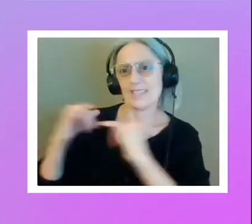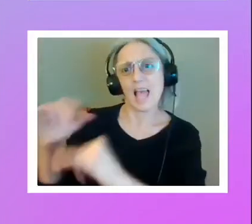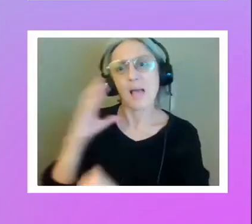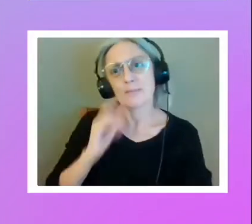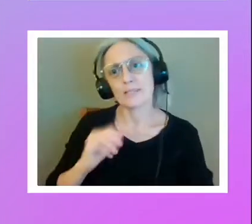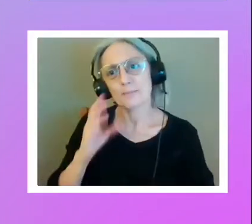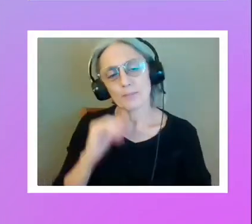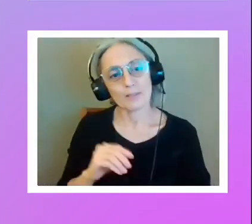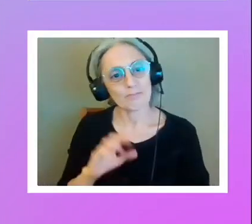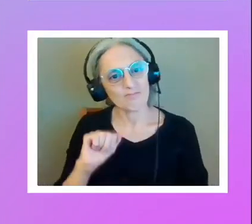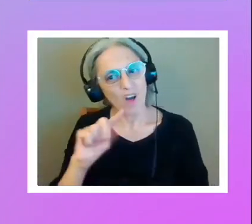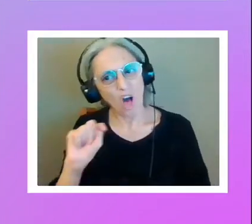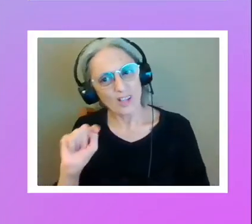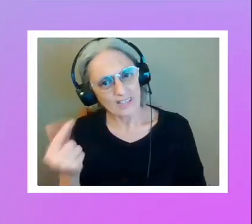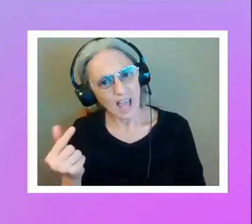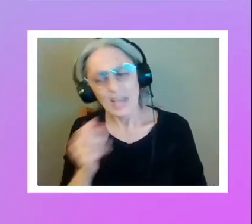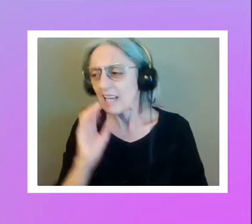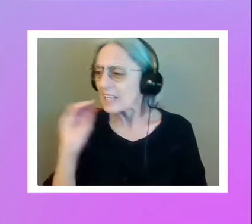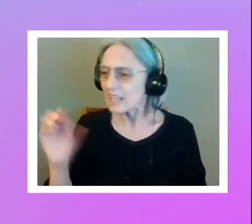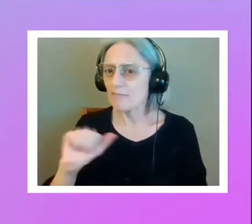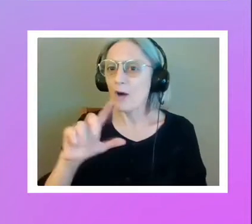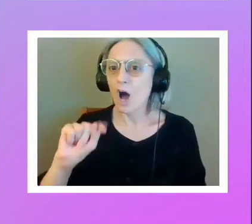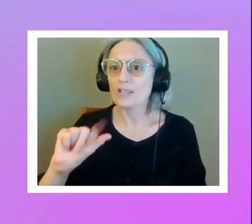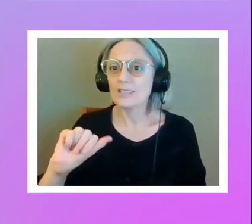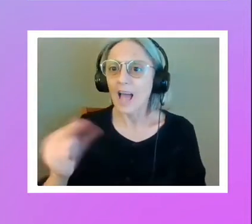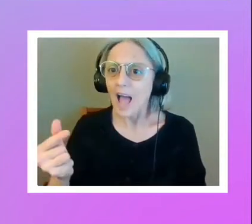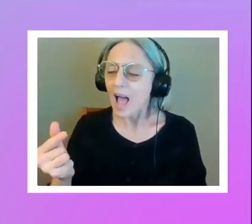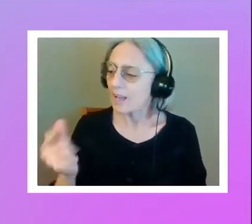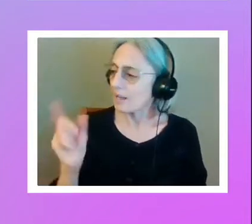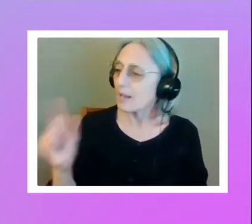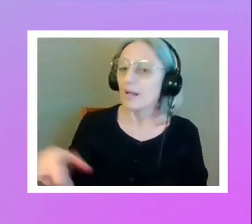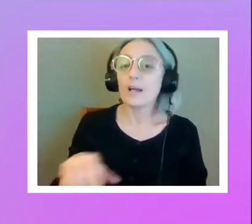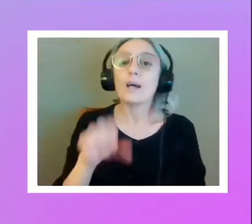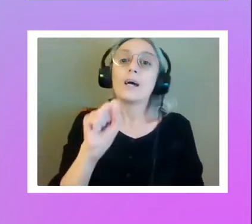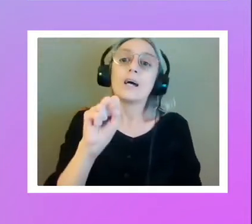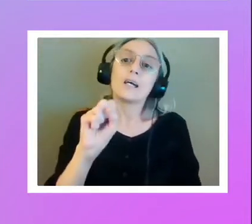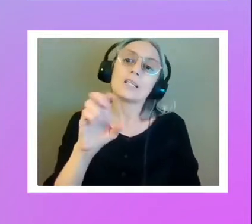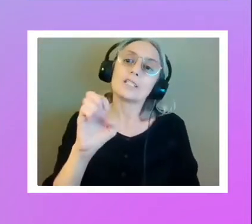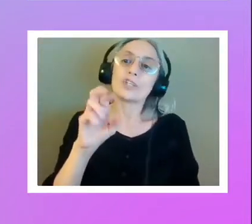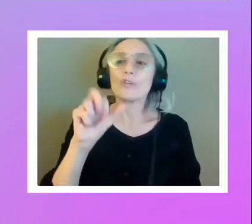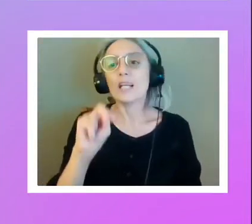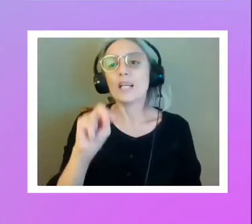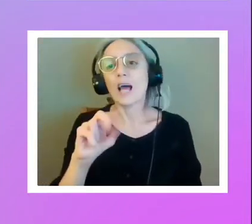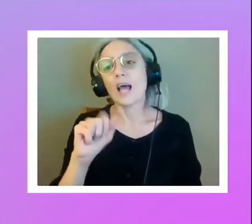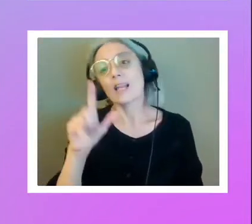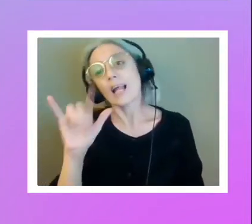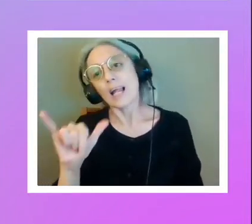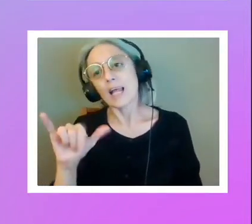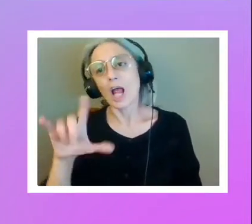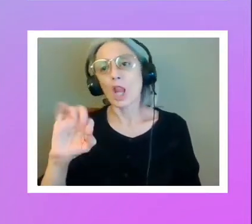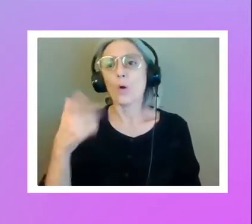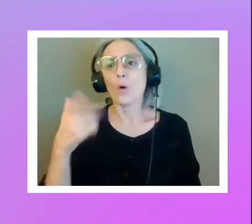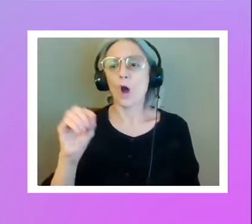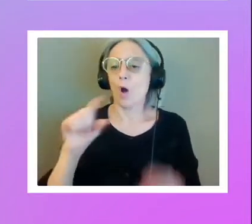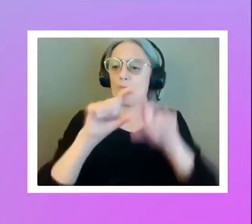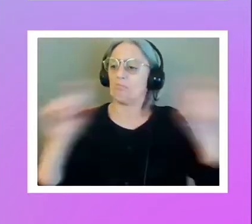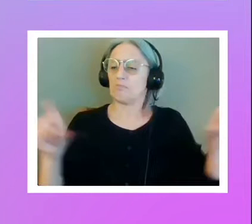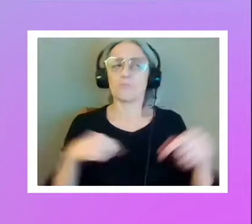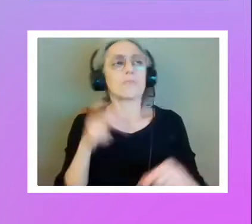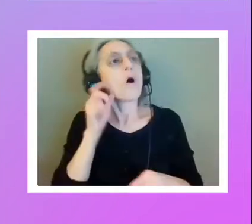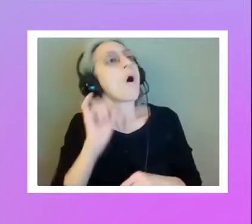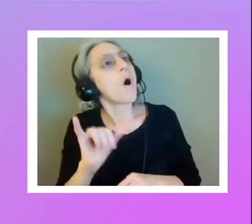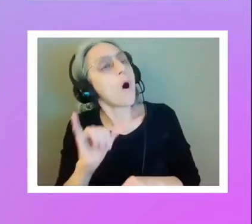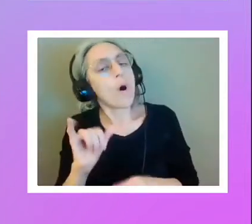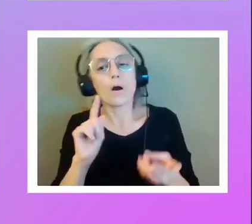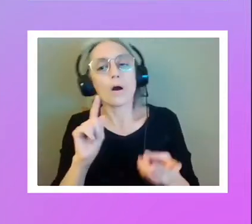alt tag. Give them an alt tag that says Serena and Lily logo. Give them an alt tag that says it's the end of the